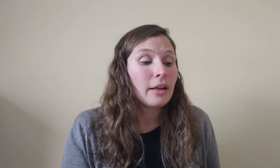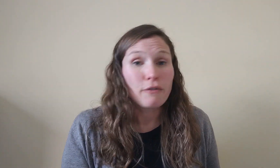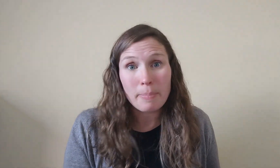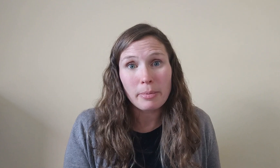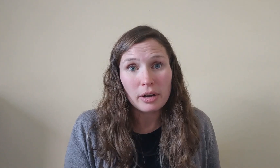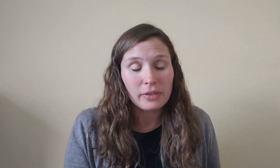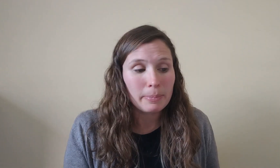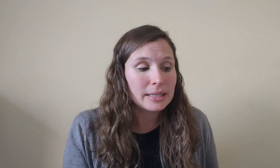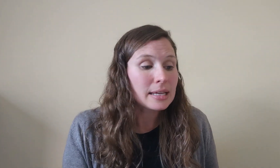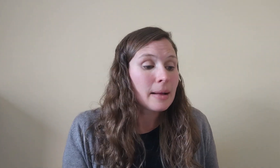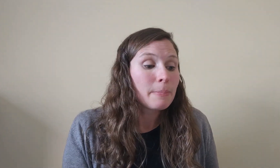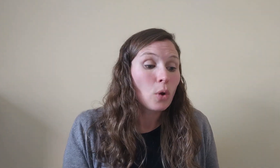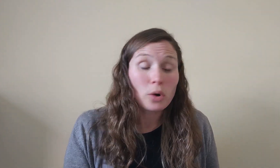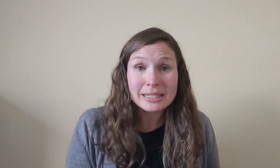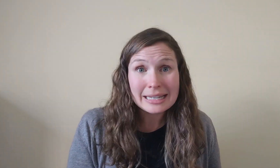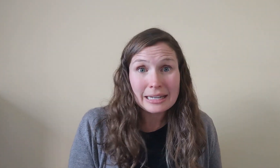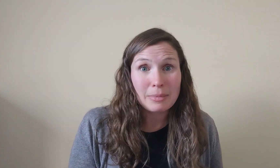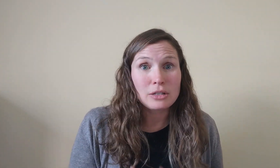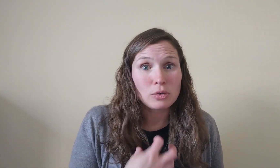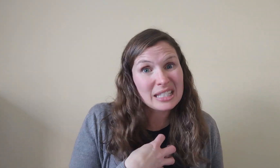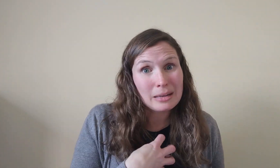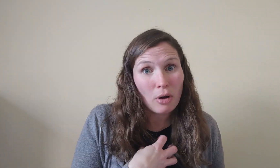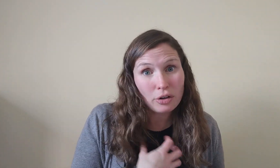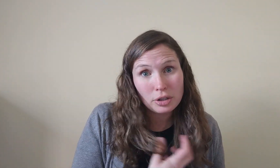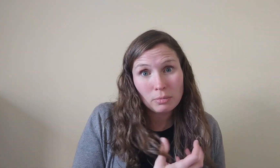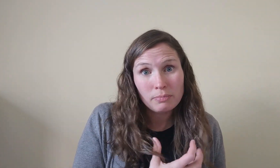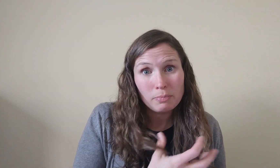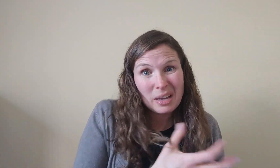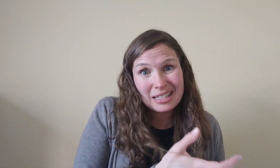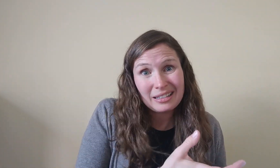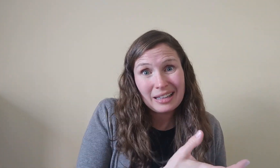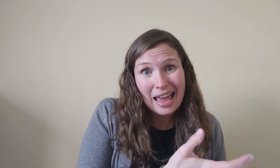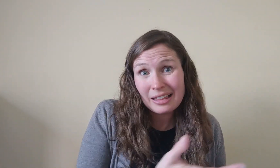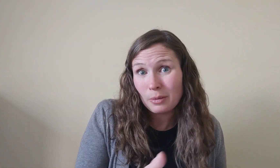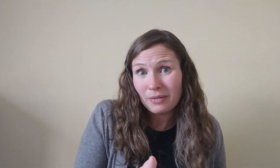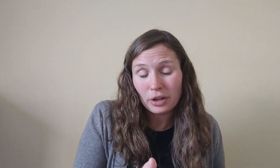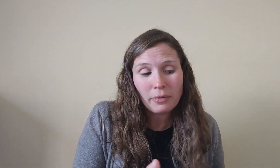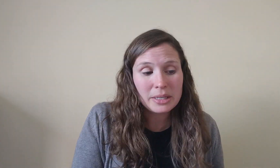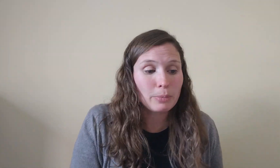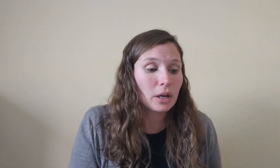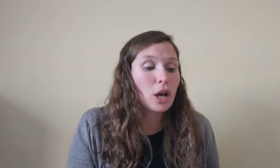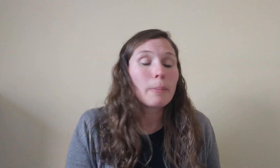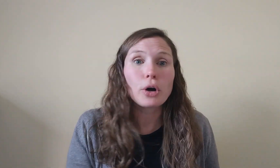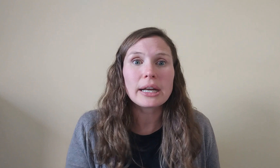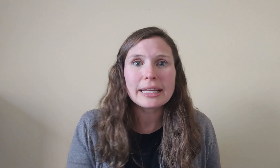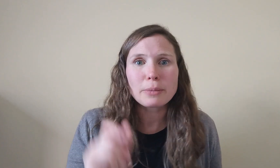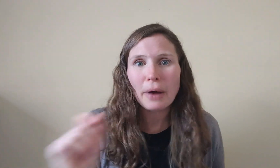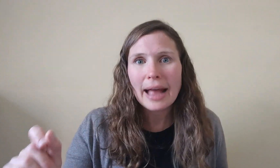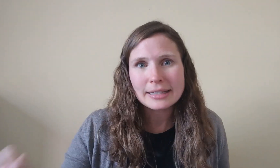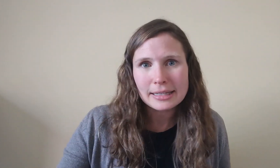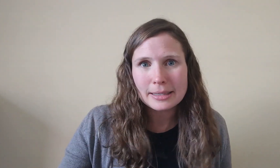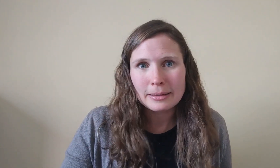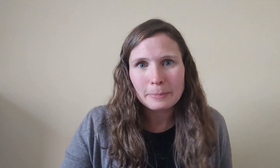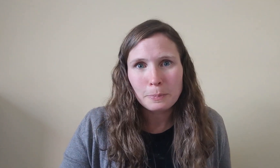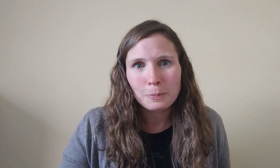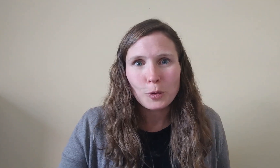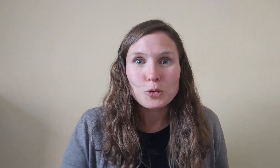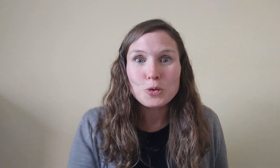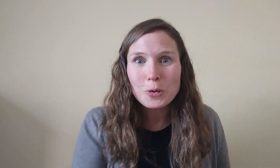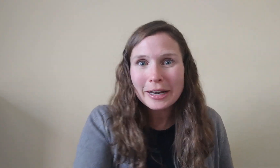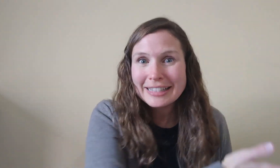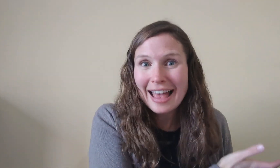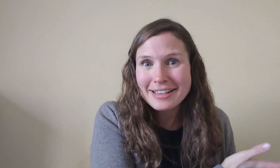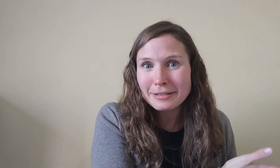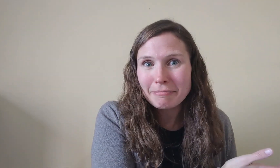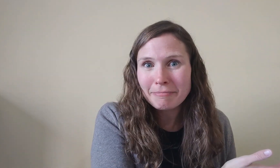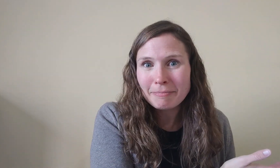year from the book of Philippians, or seen in me, so seen Paul do, basically anything we've learned from this book, put it into practice. So